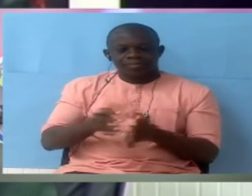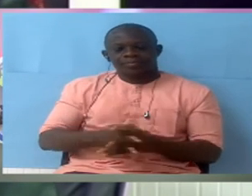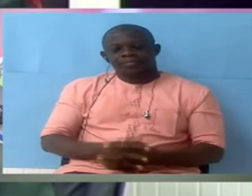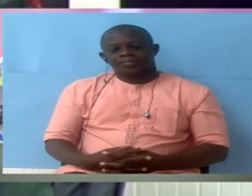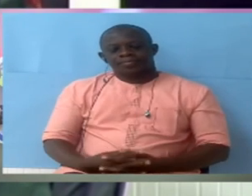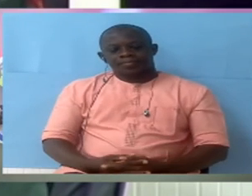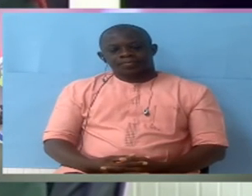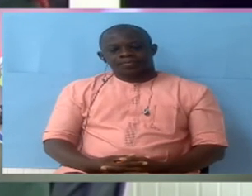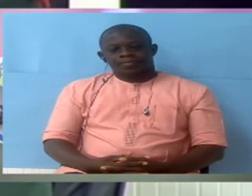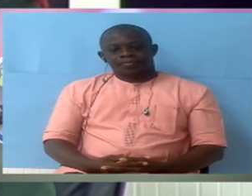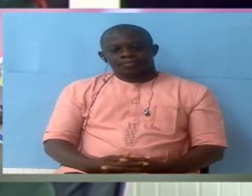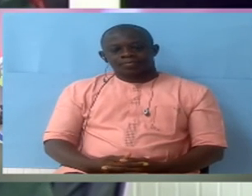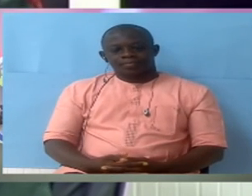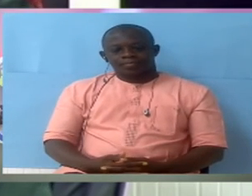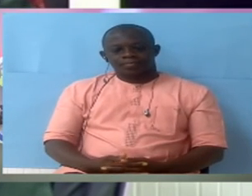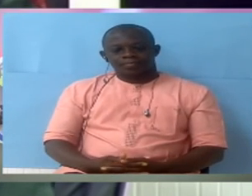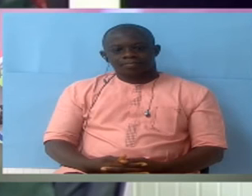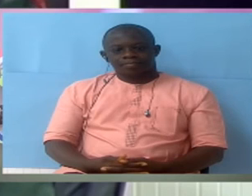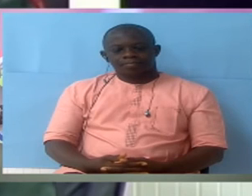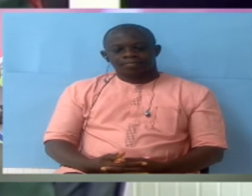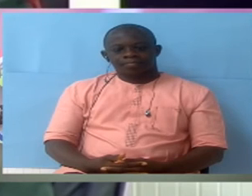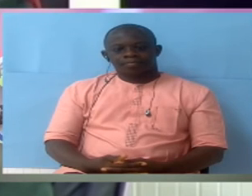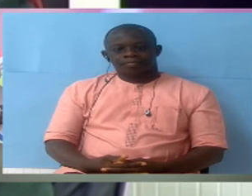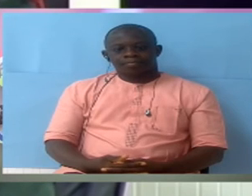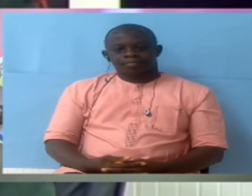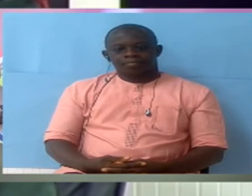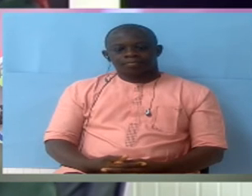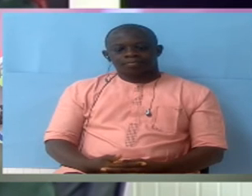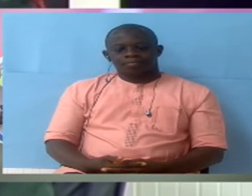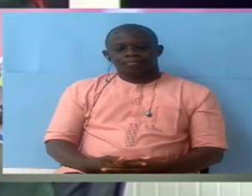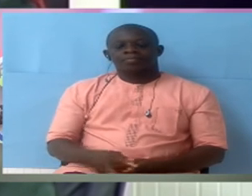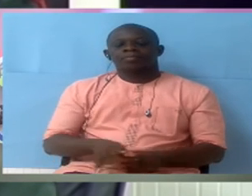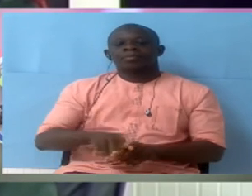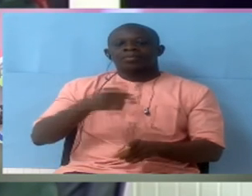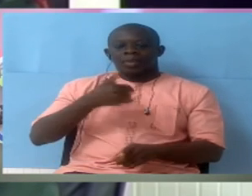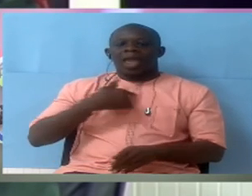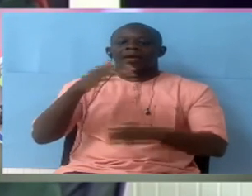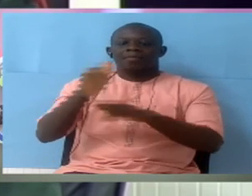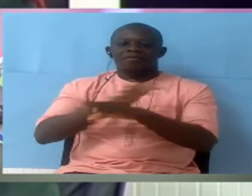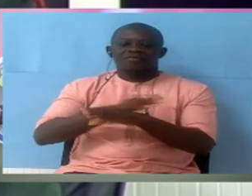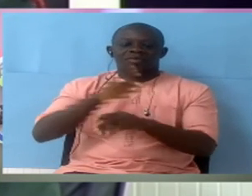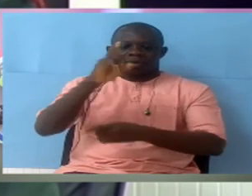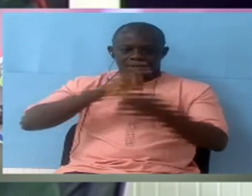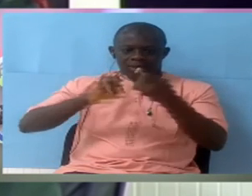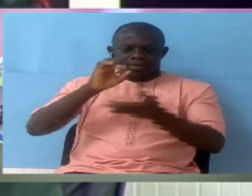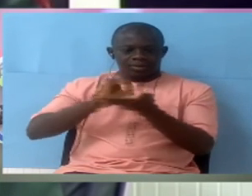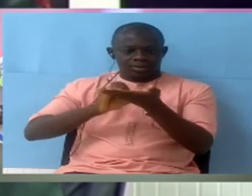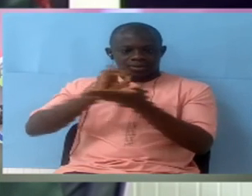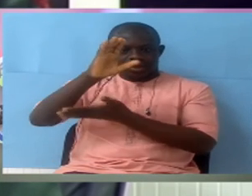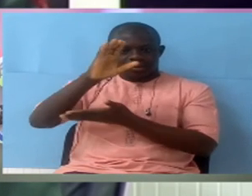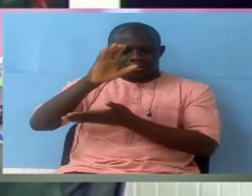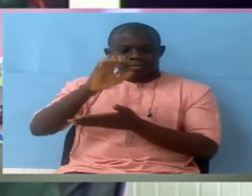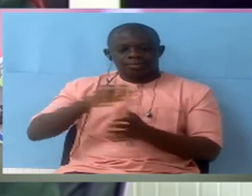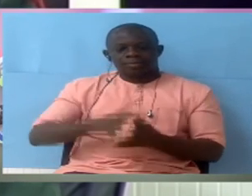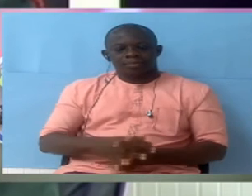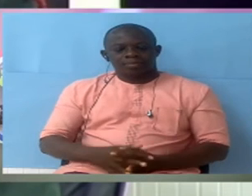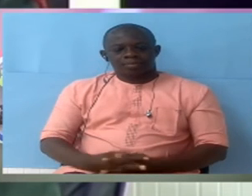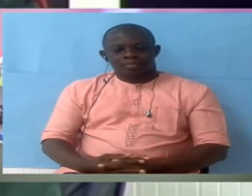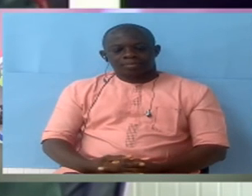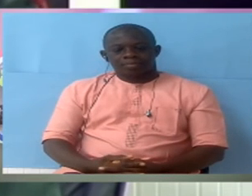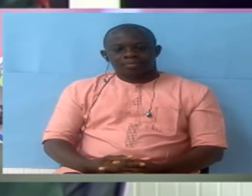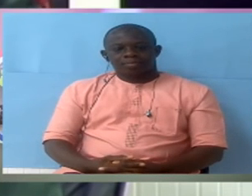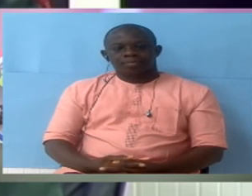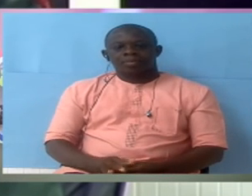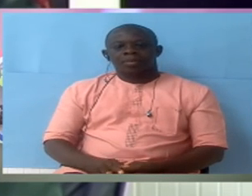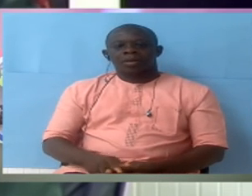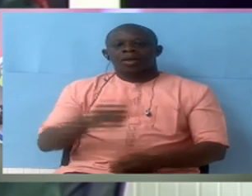bi nga xamne ku ñibisi be pare bala nga door liggey mom nga jël. I was then posted. Ci lañ may yobbu.